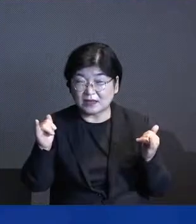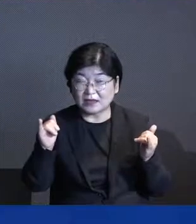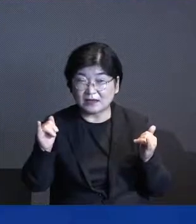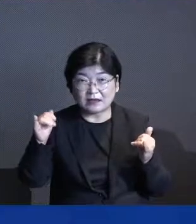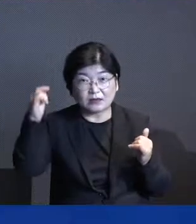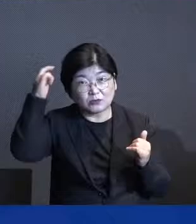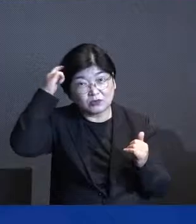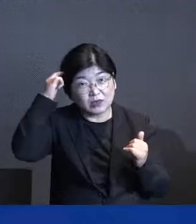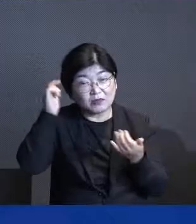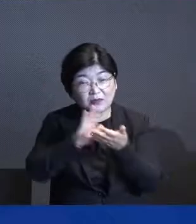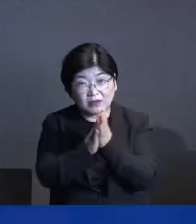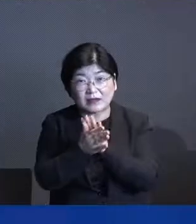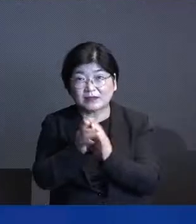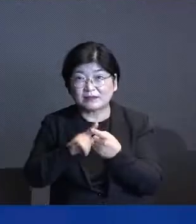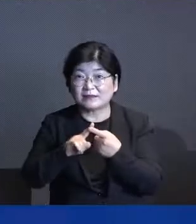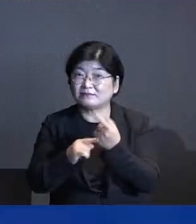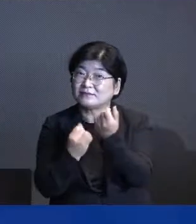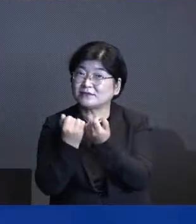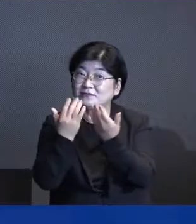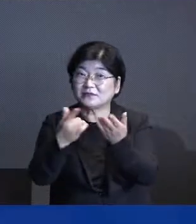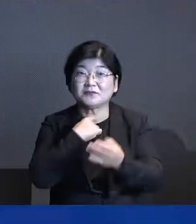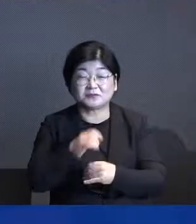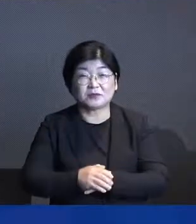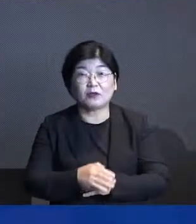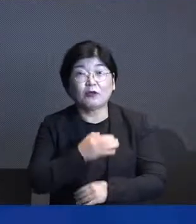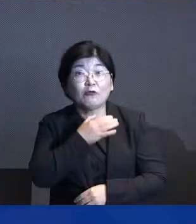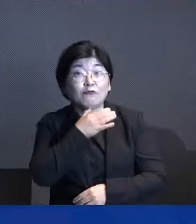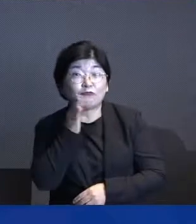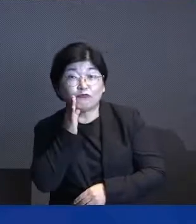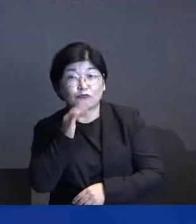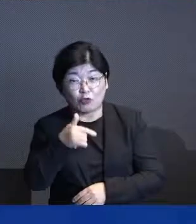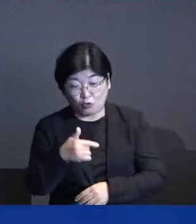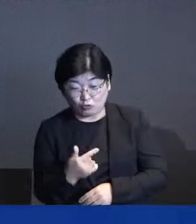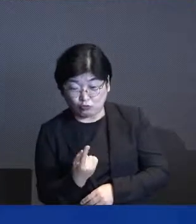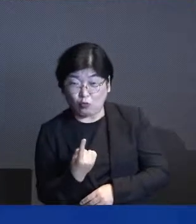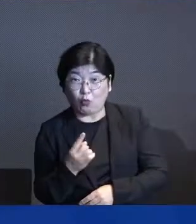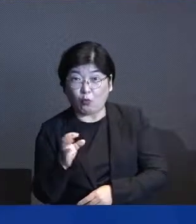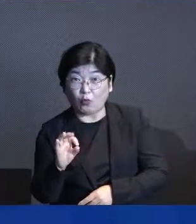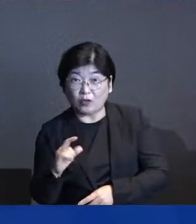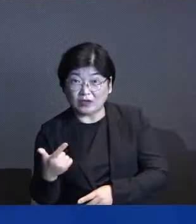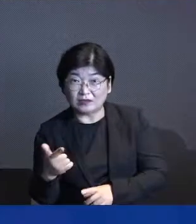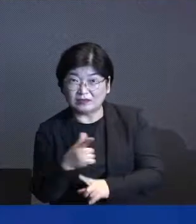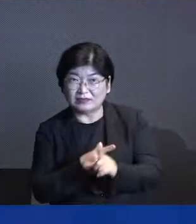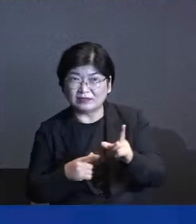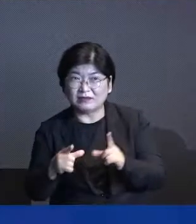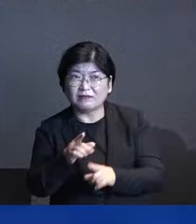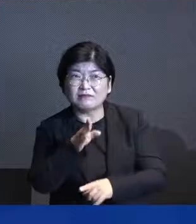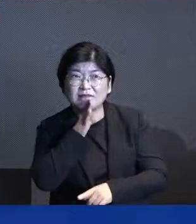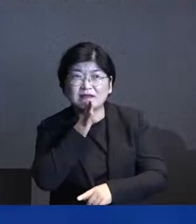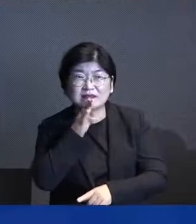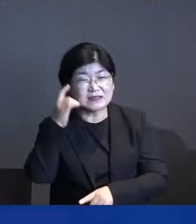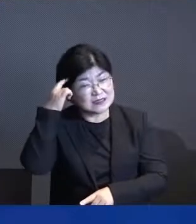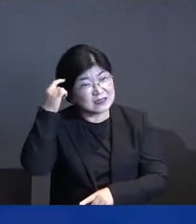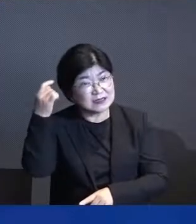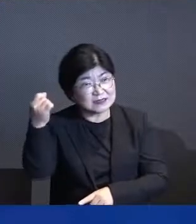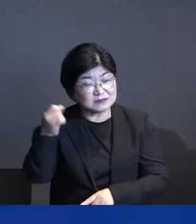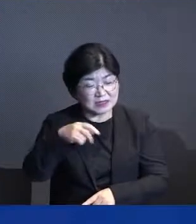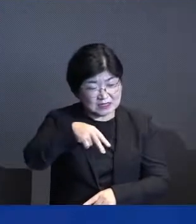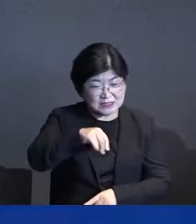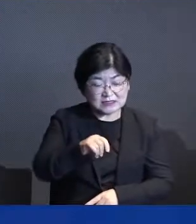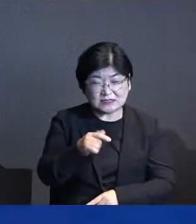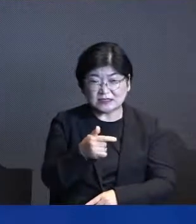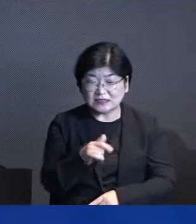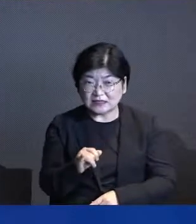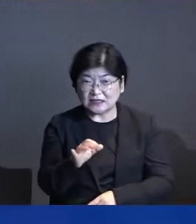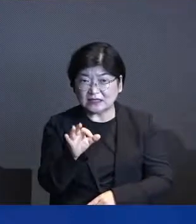preferred the terms of older persons and older people rather over the seniors or